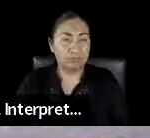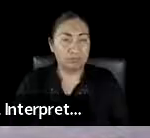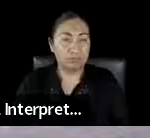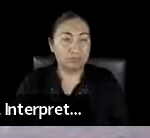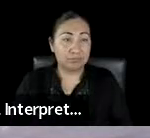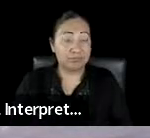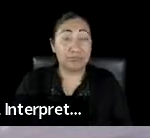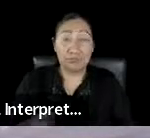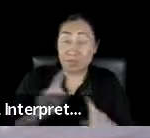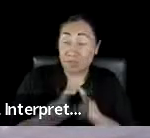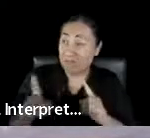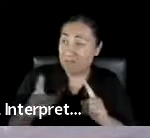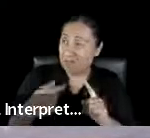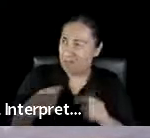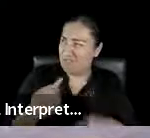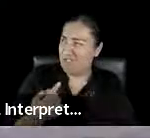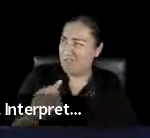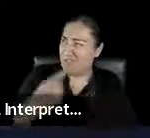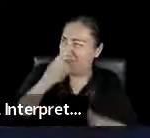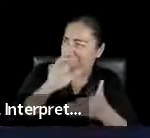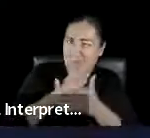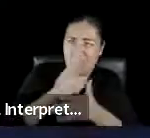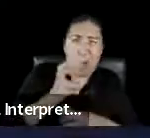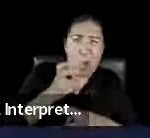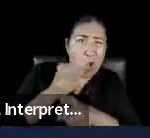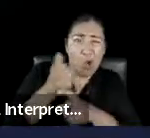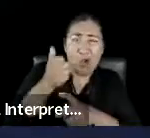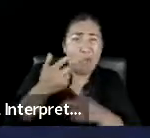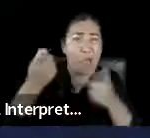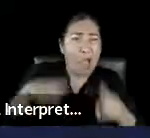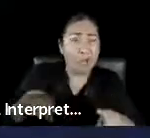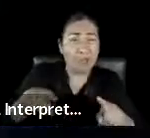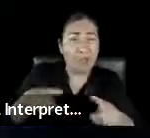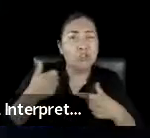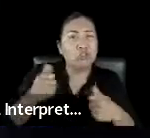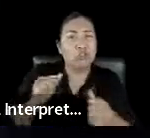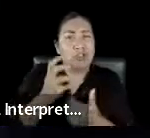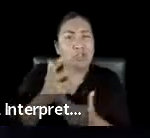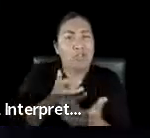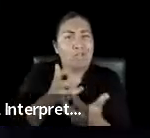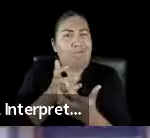But I think the hardest thing that hit me was trying to fit in.